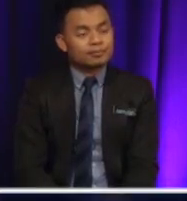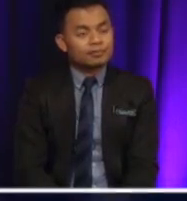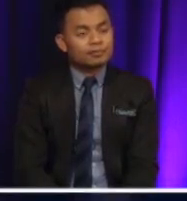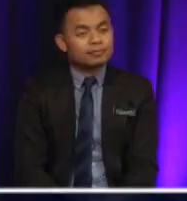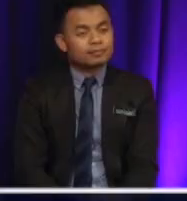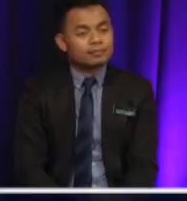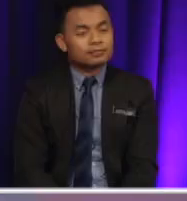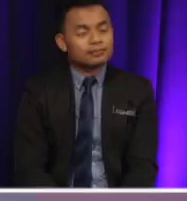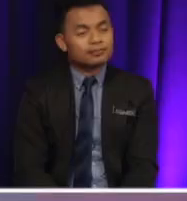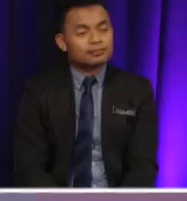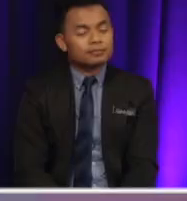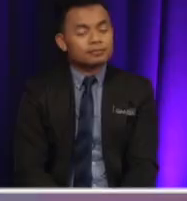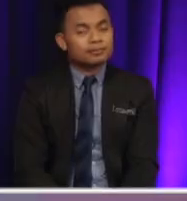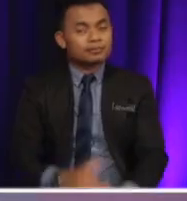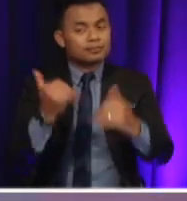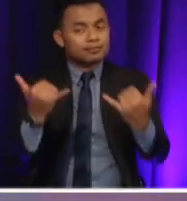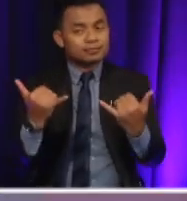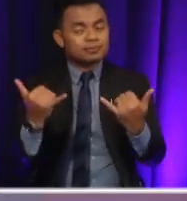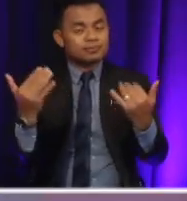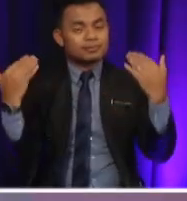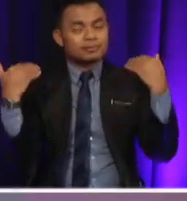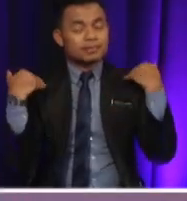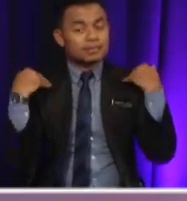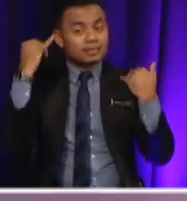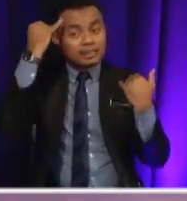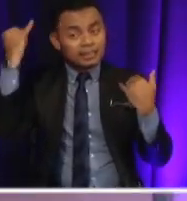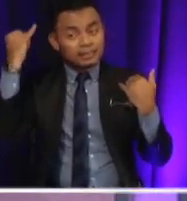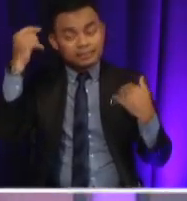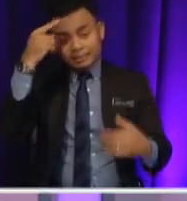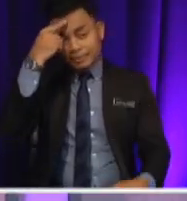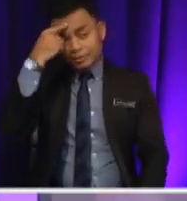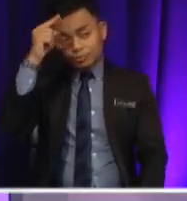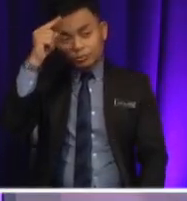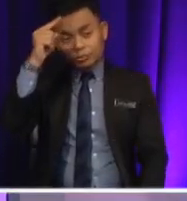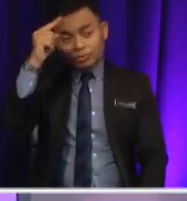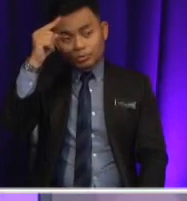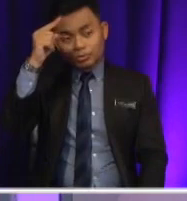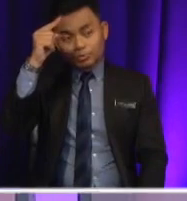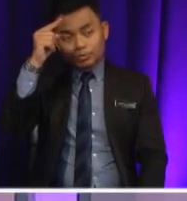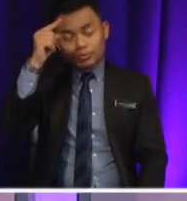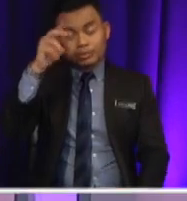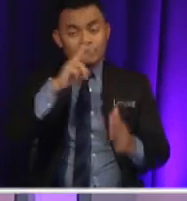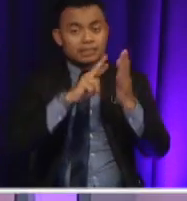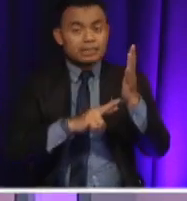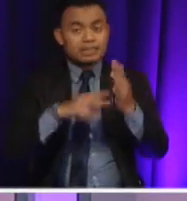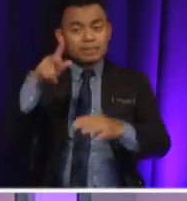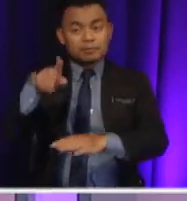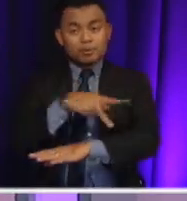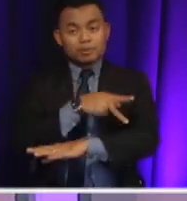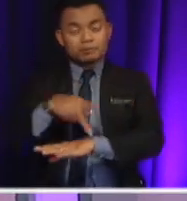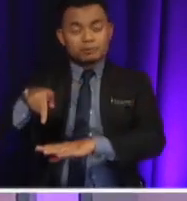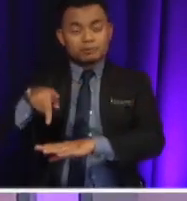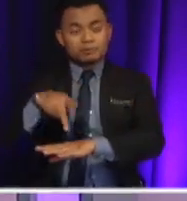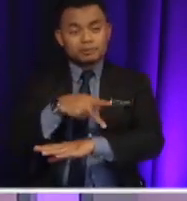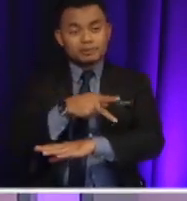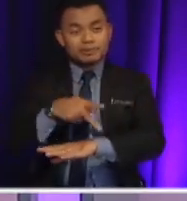Okay. So now that you have some ideas on how to recite the poem with feelings, you know this poem is about love, you've read